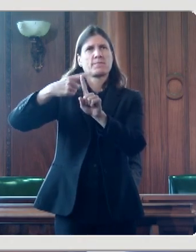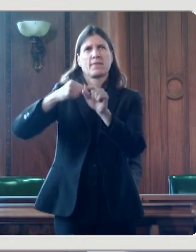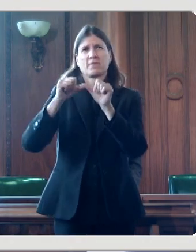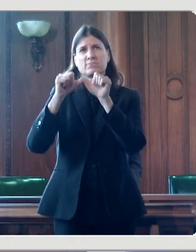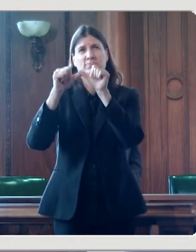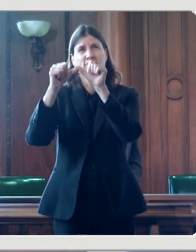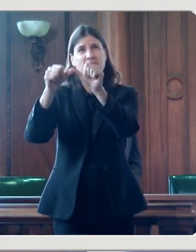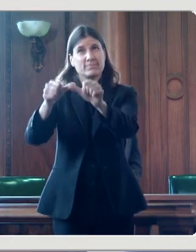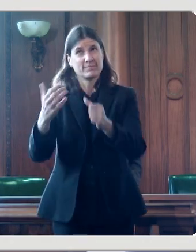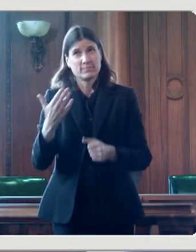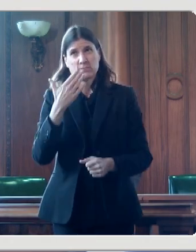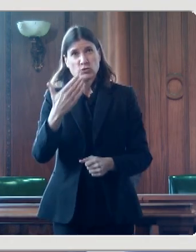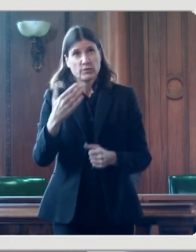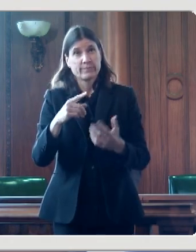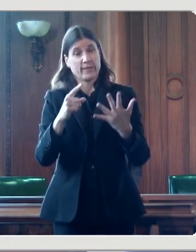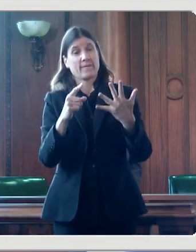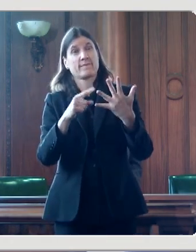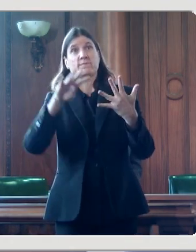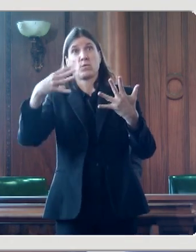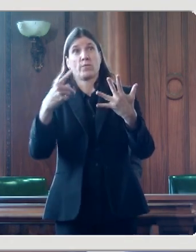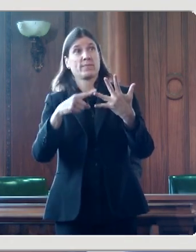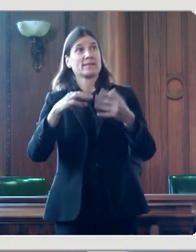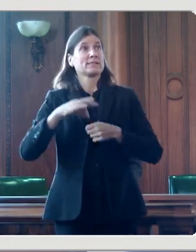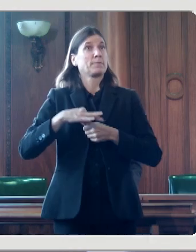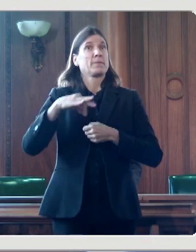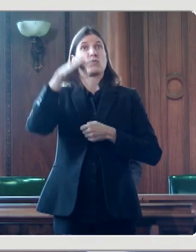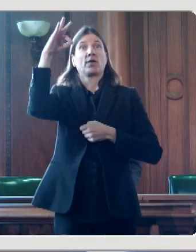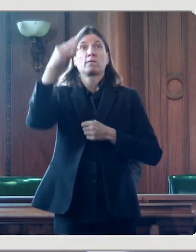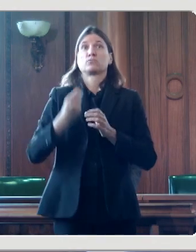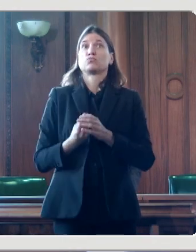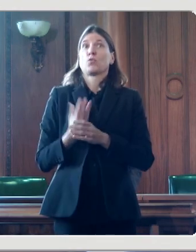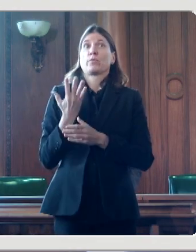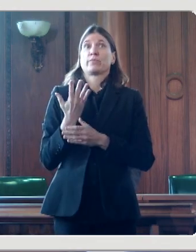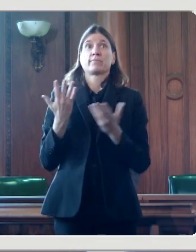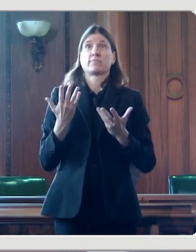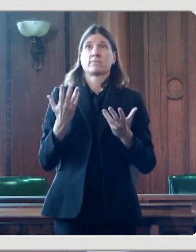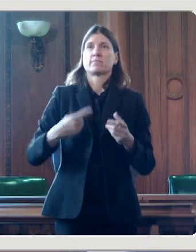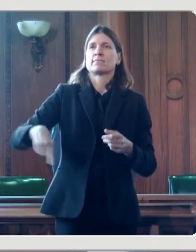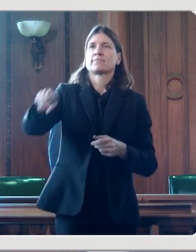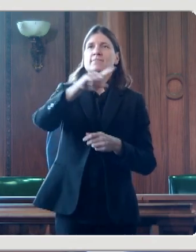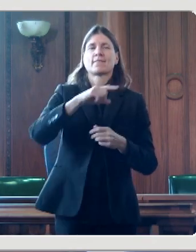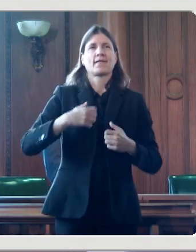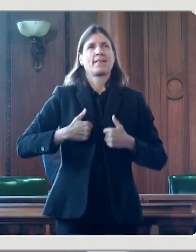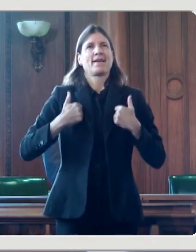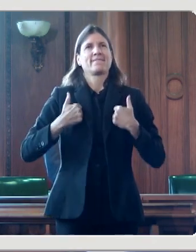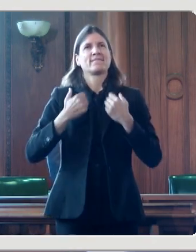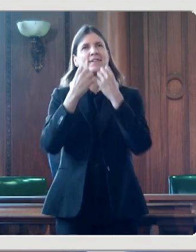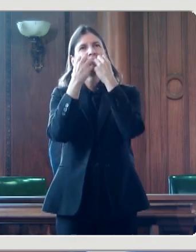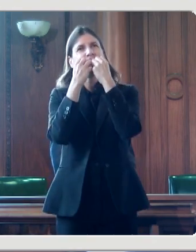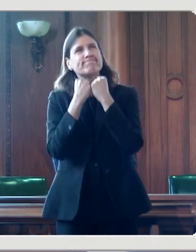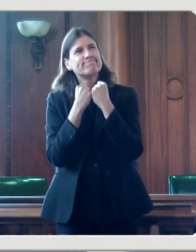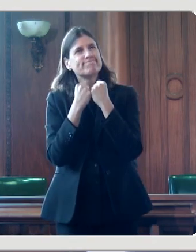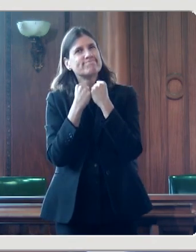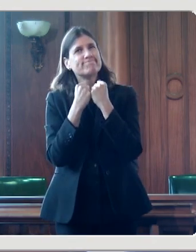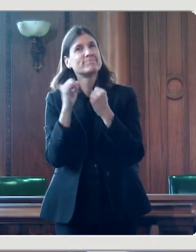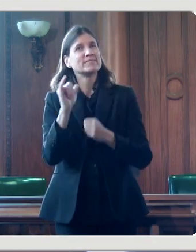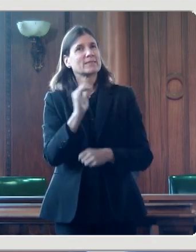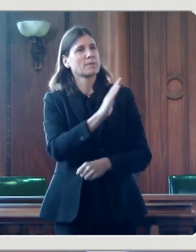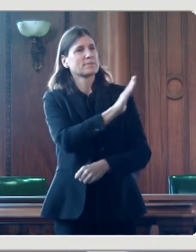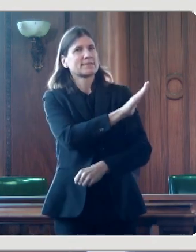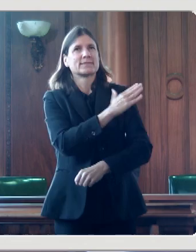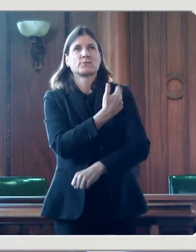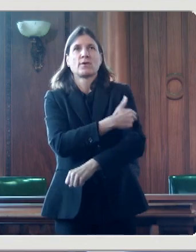for life has always been a focus, I think this year brought it squarely into view with our resiliency